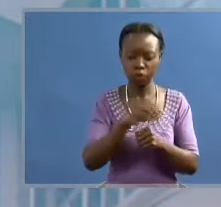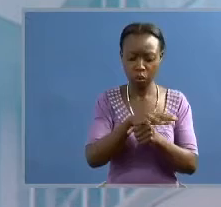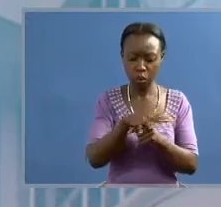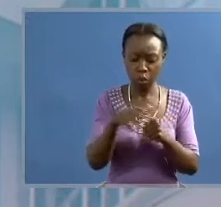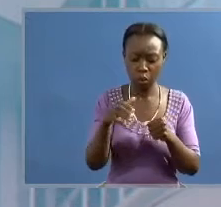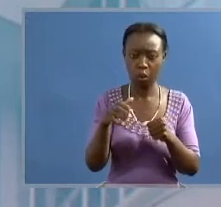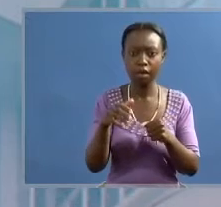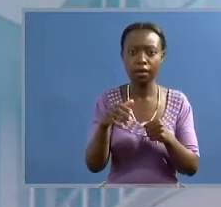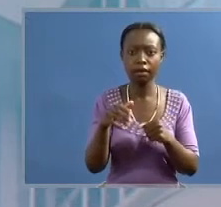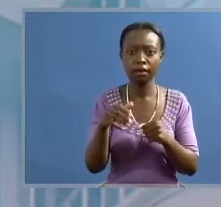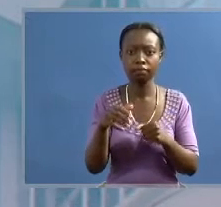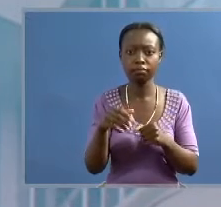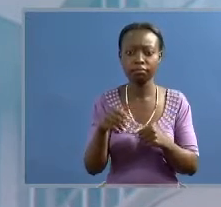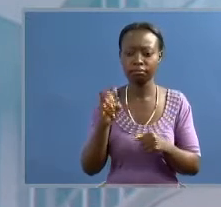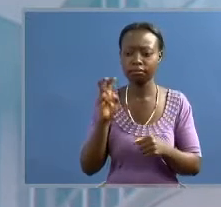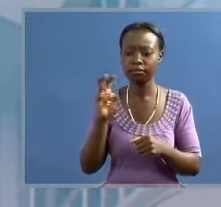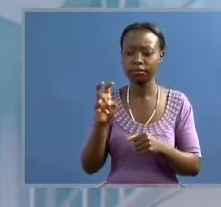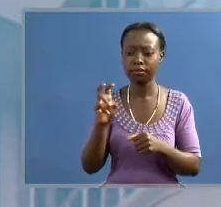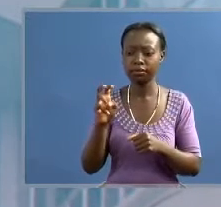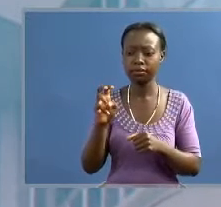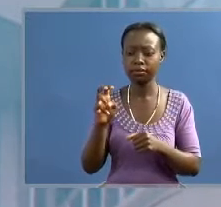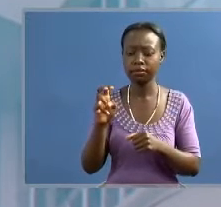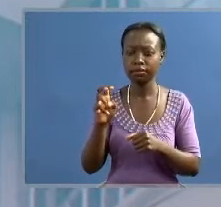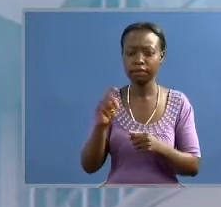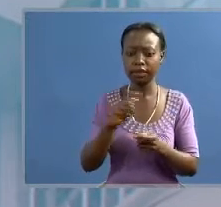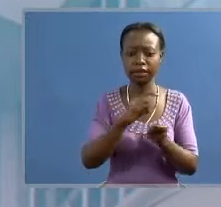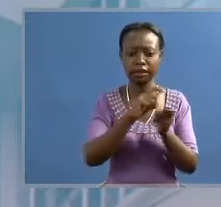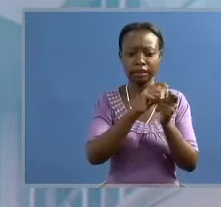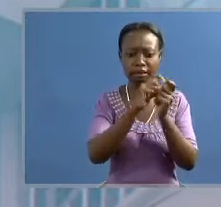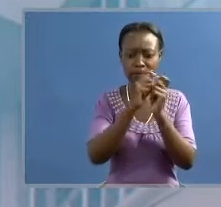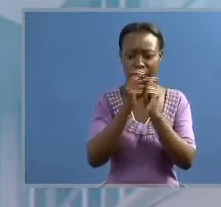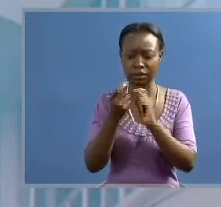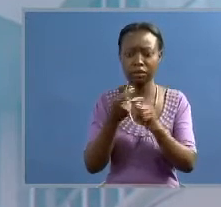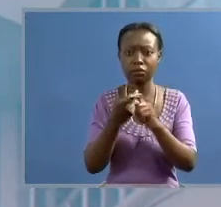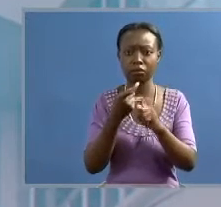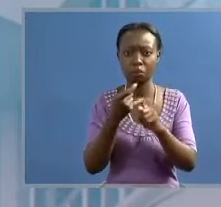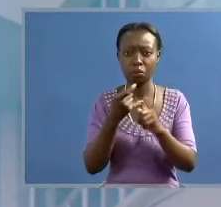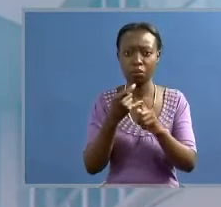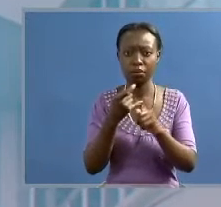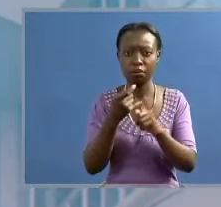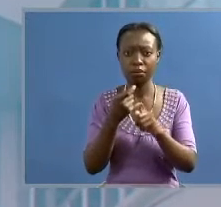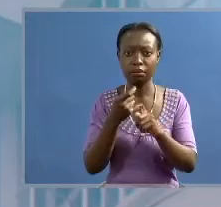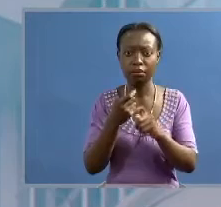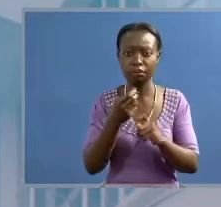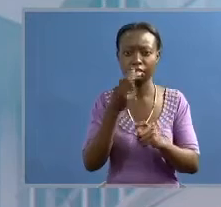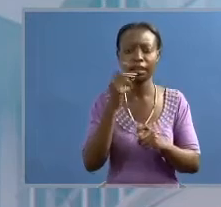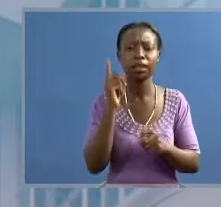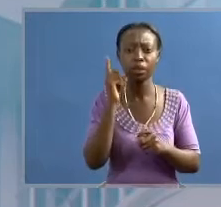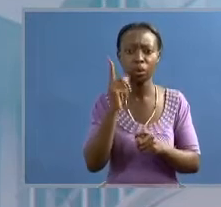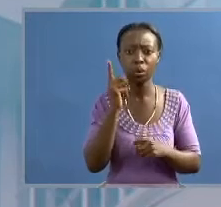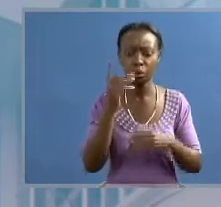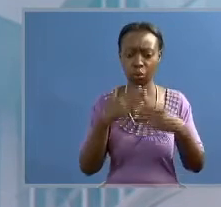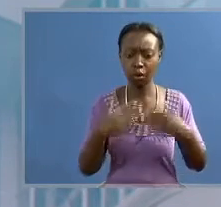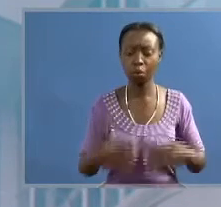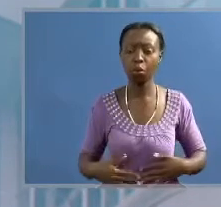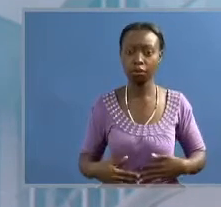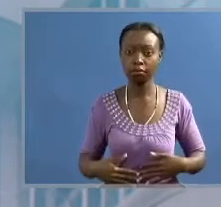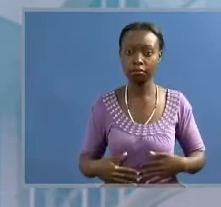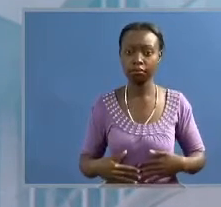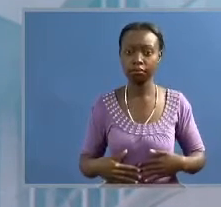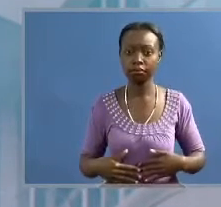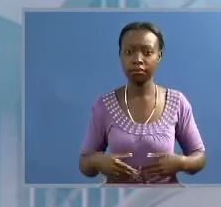COVID-19 has been found to be transmitted through respiratory droplets. Those are droplets that are generated when a